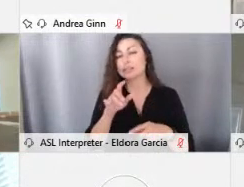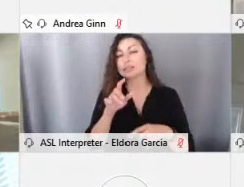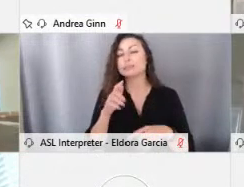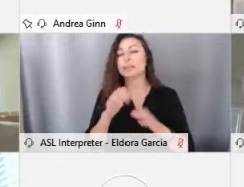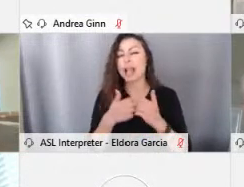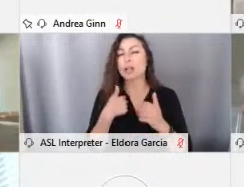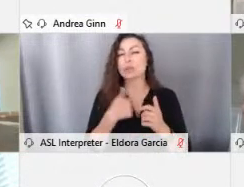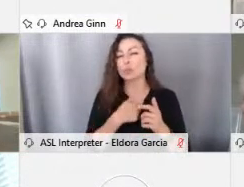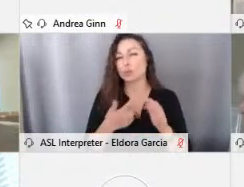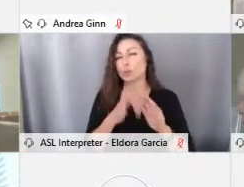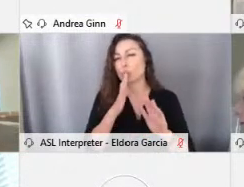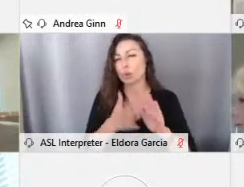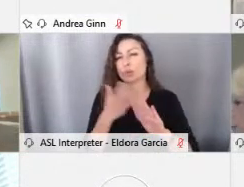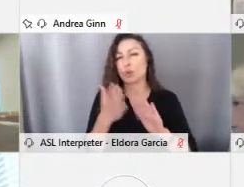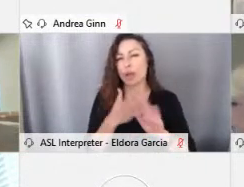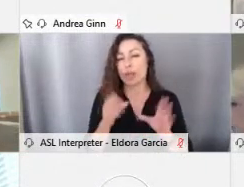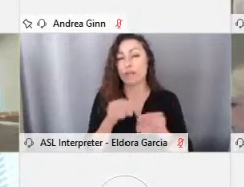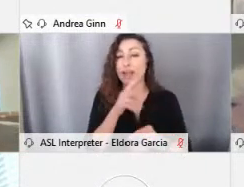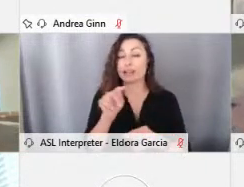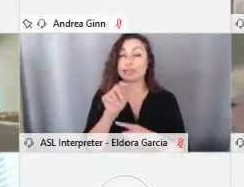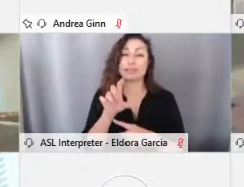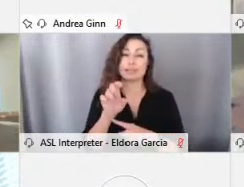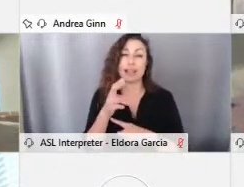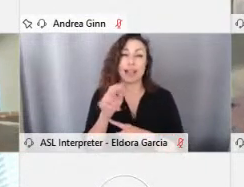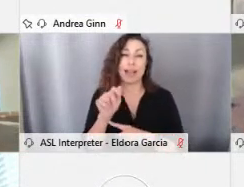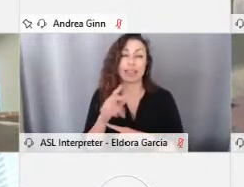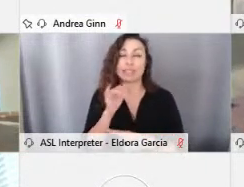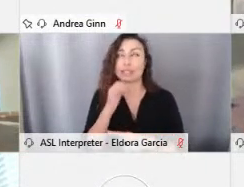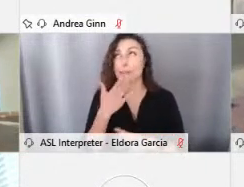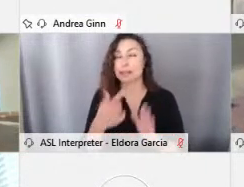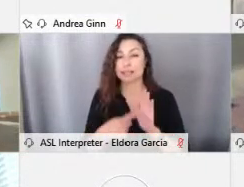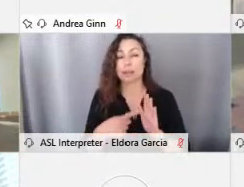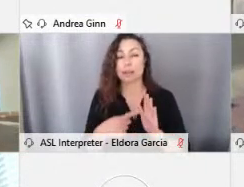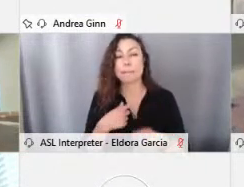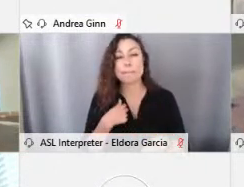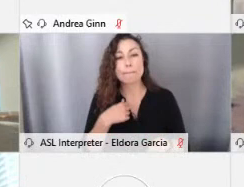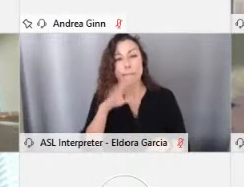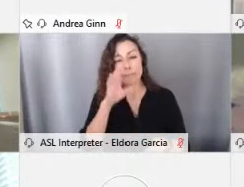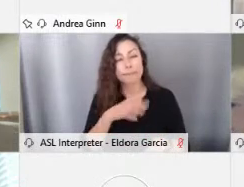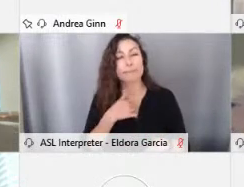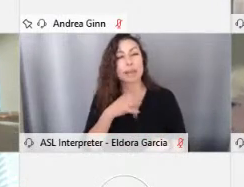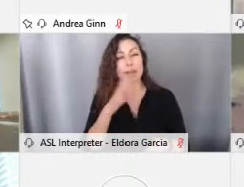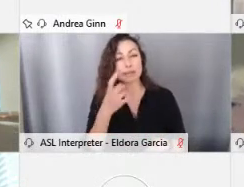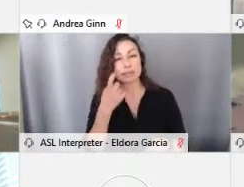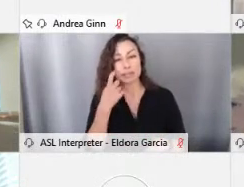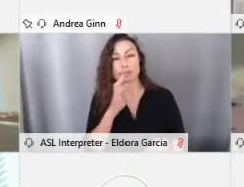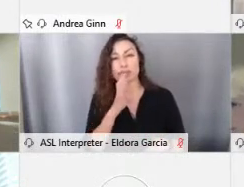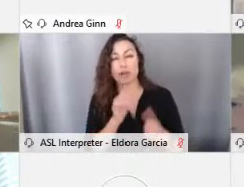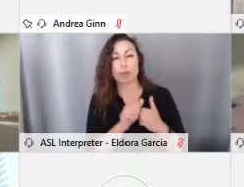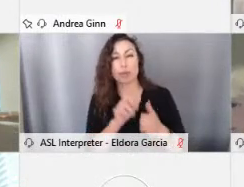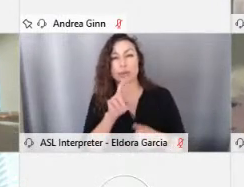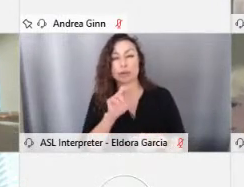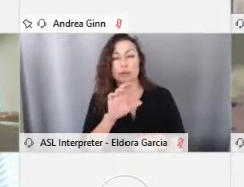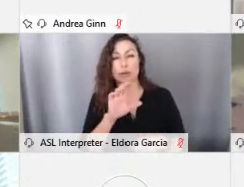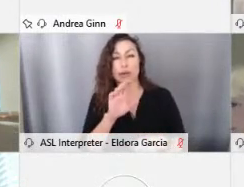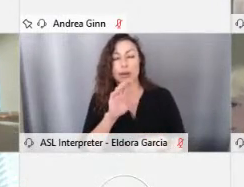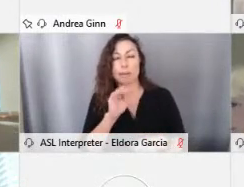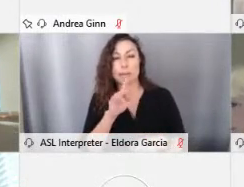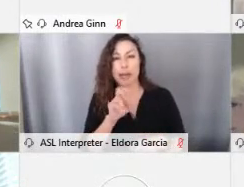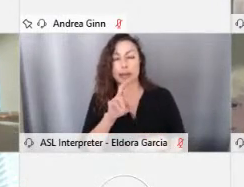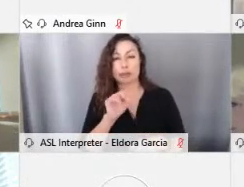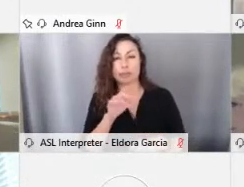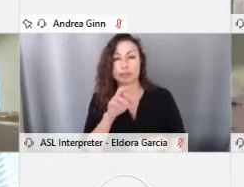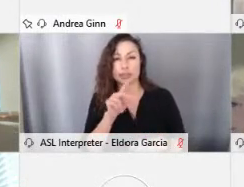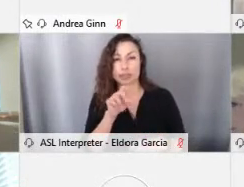offices, and the telehealth is the best example I can think of. I know at UNM, I was just talking to Mike Richards last night, who's their interim